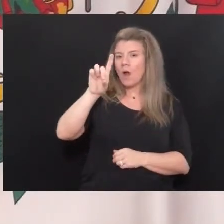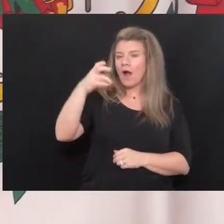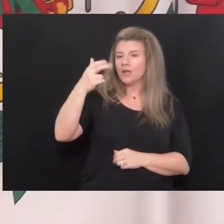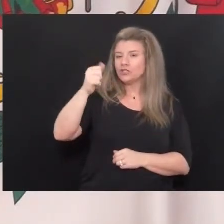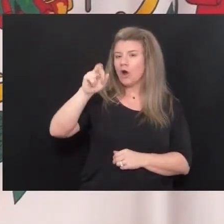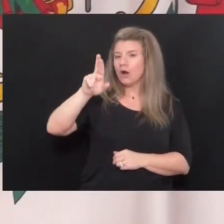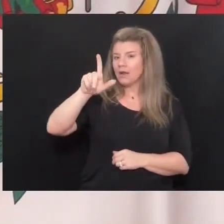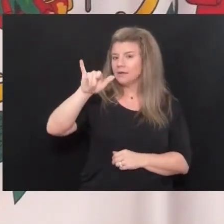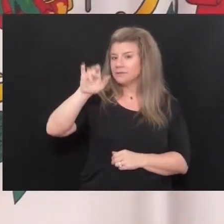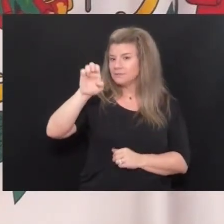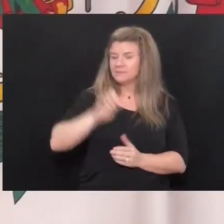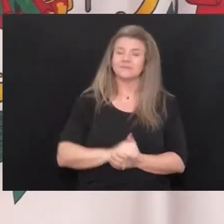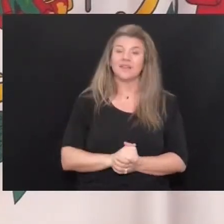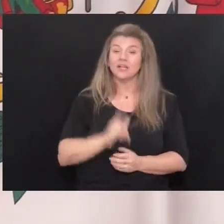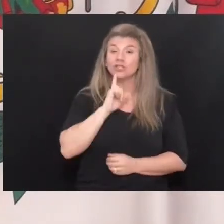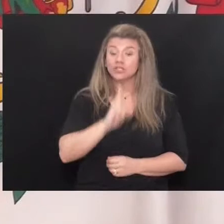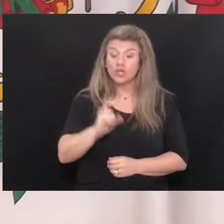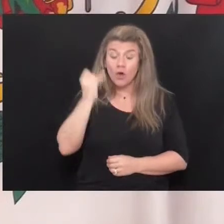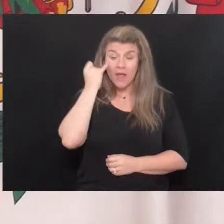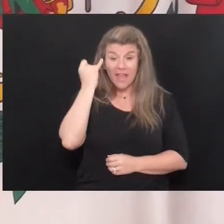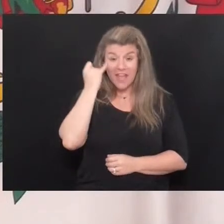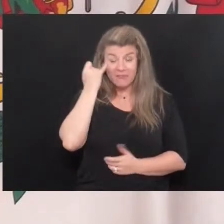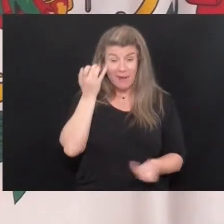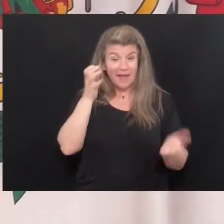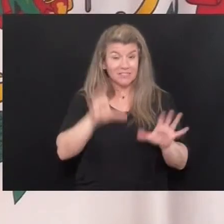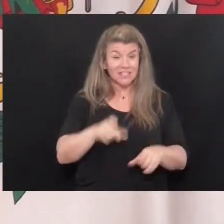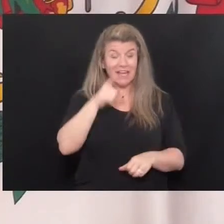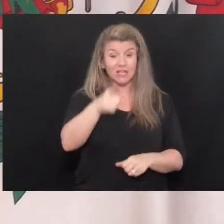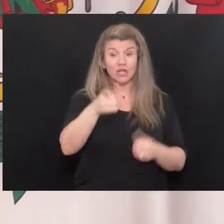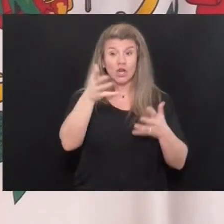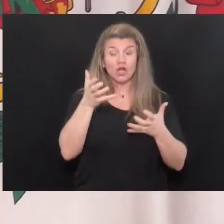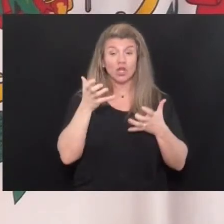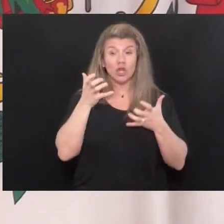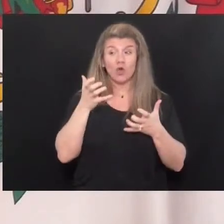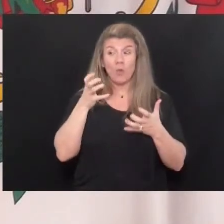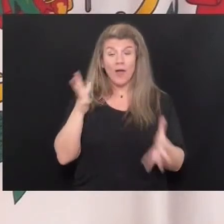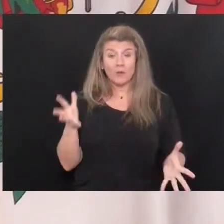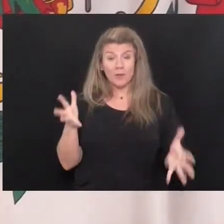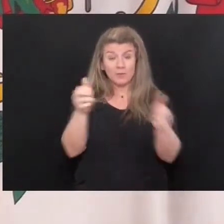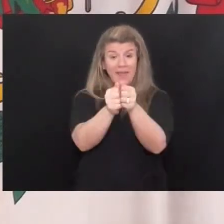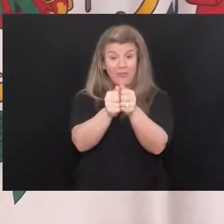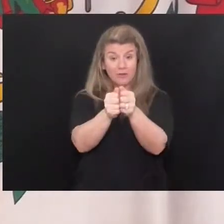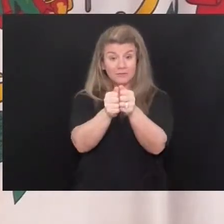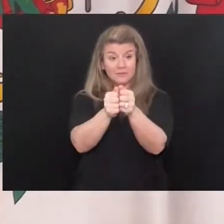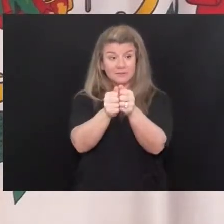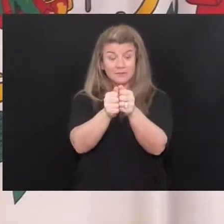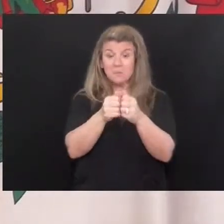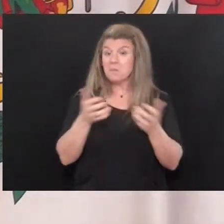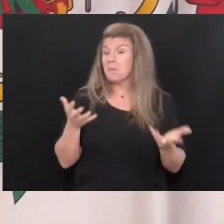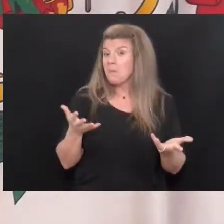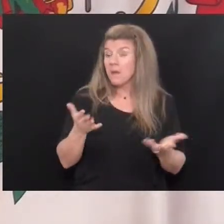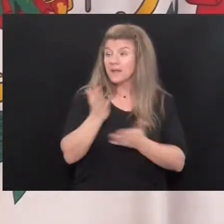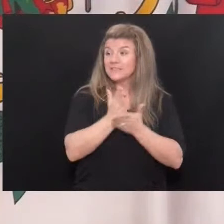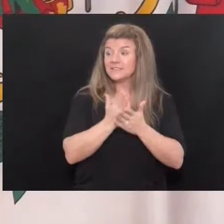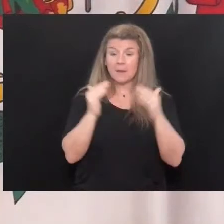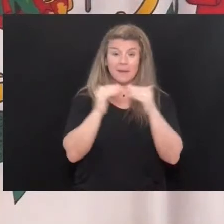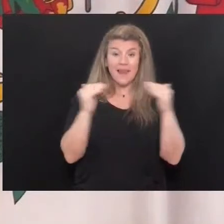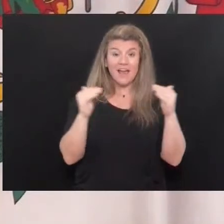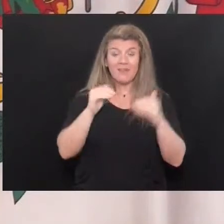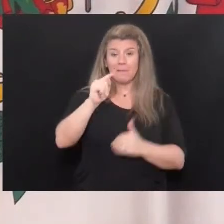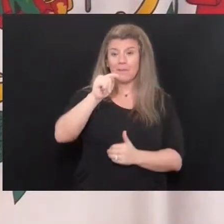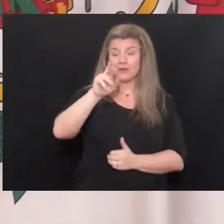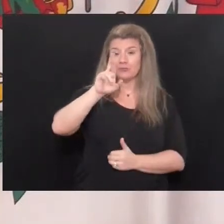And so if by chance you would like to parlay all them together into some level of